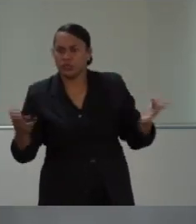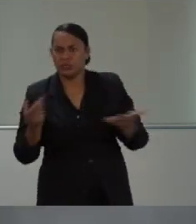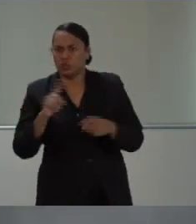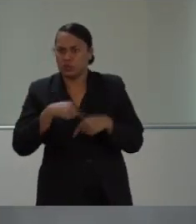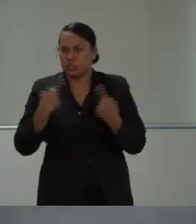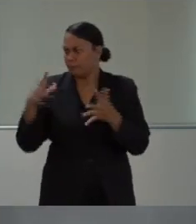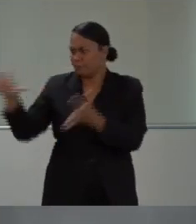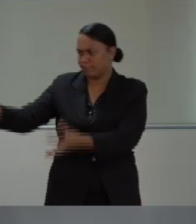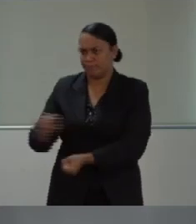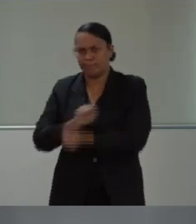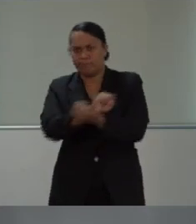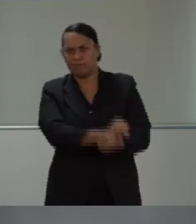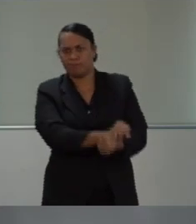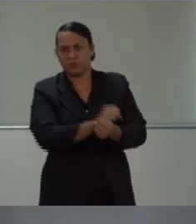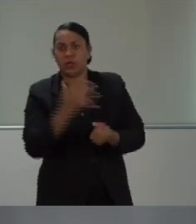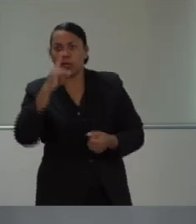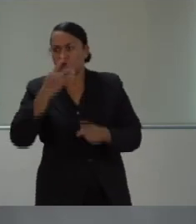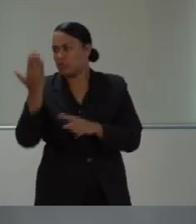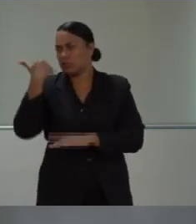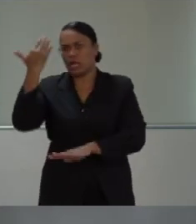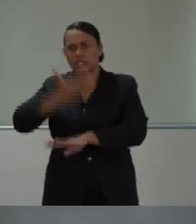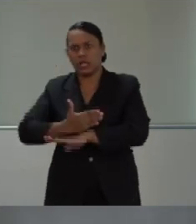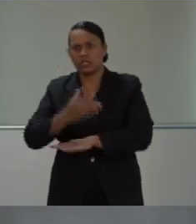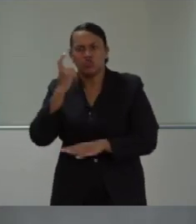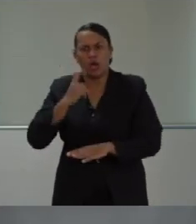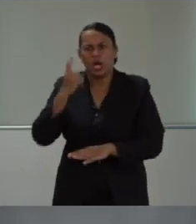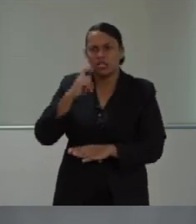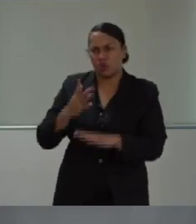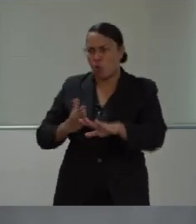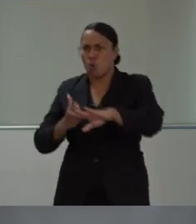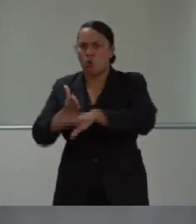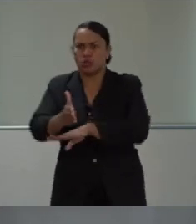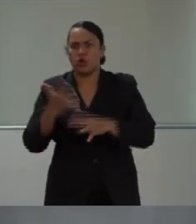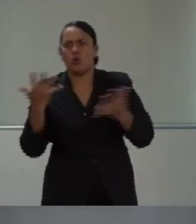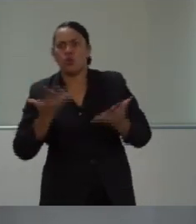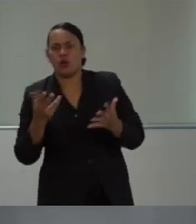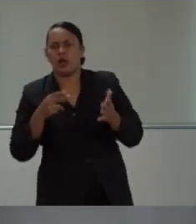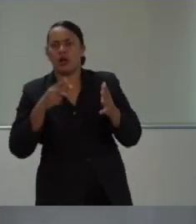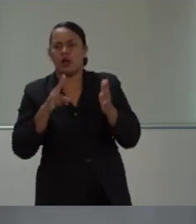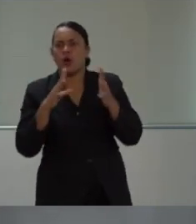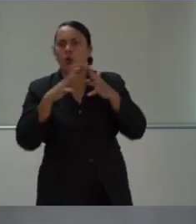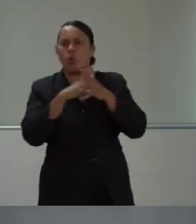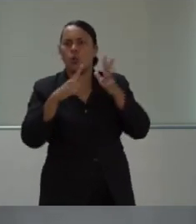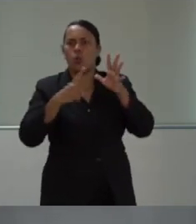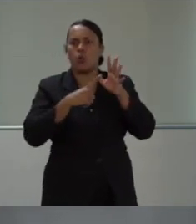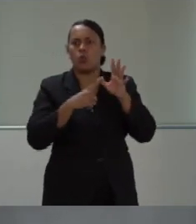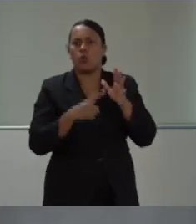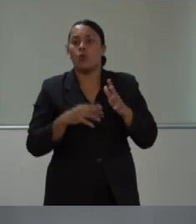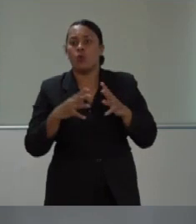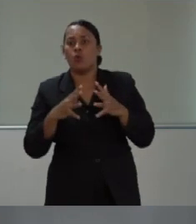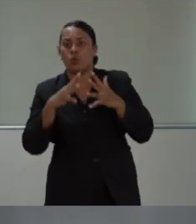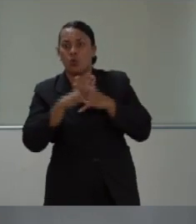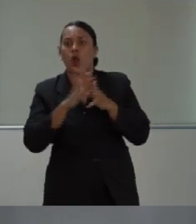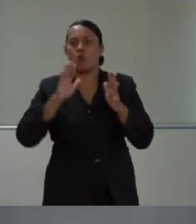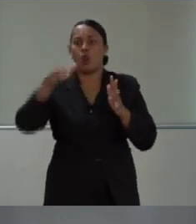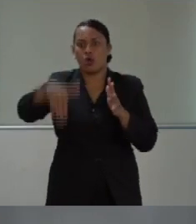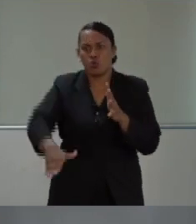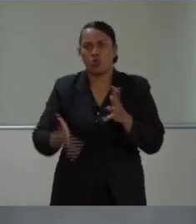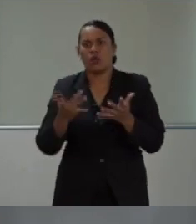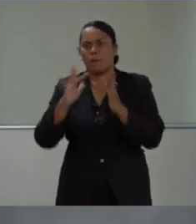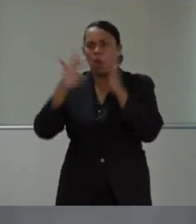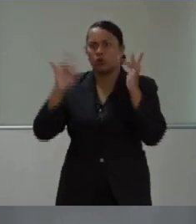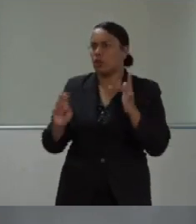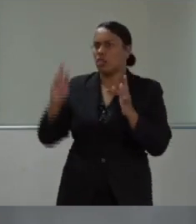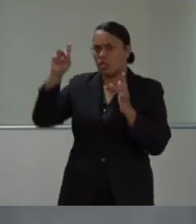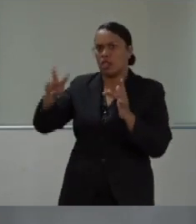across the Suva blockade through the Wailoku Hills. There are people out there who keep